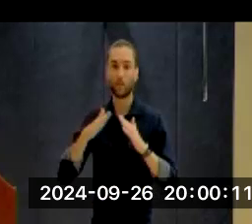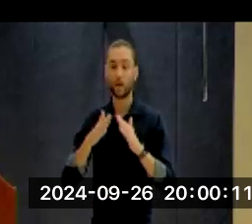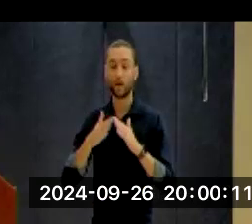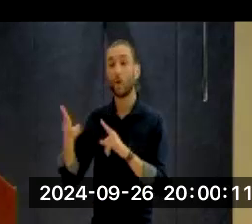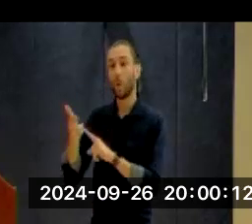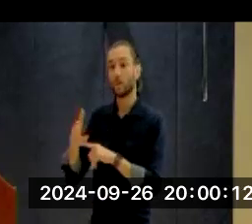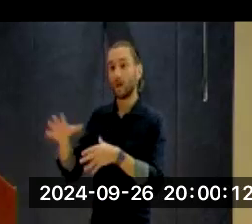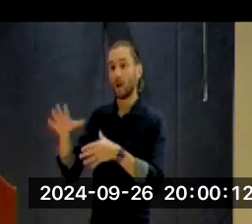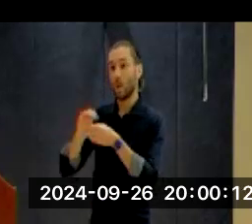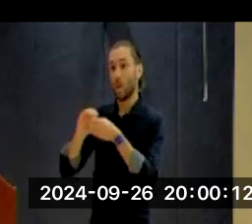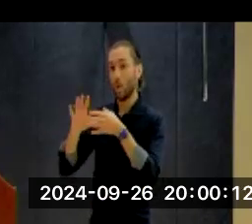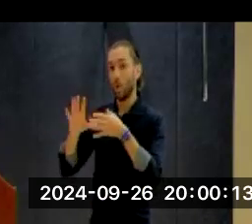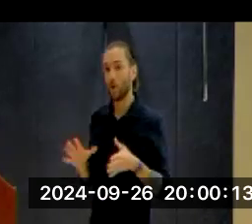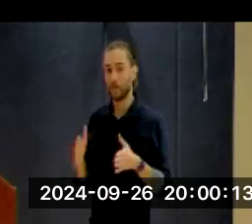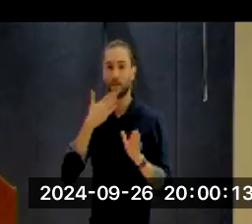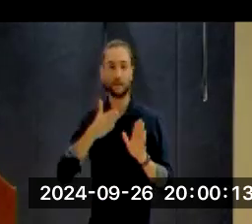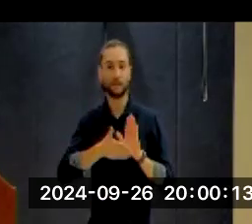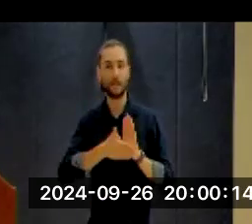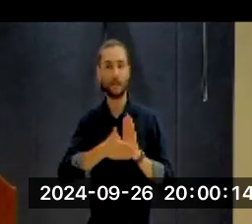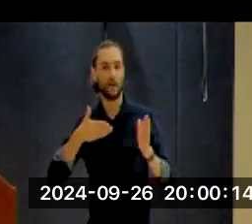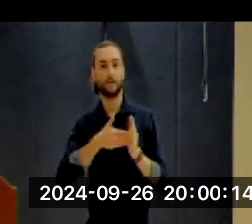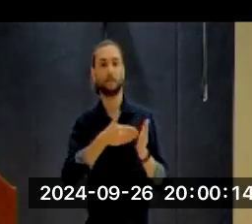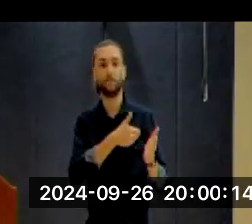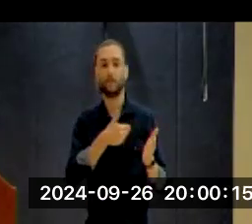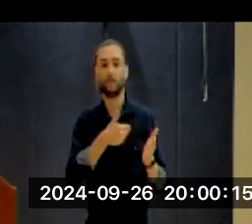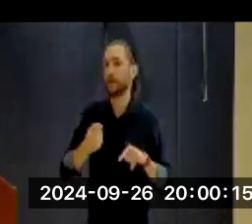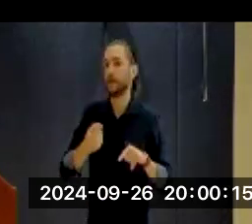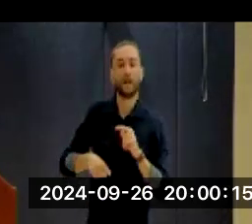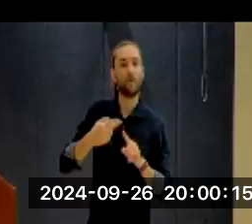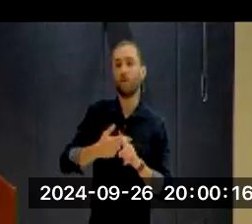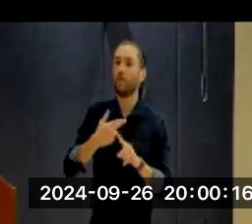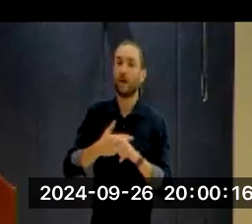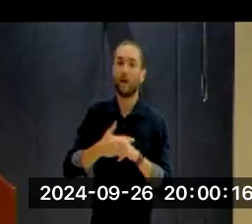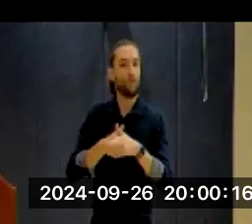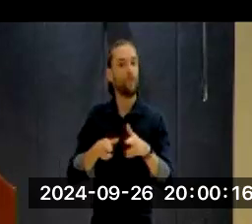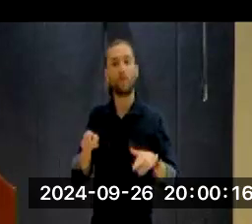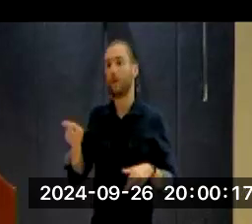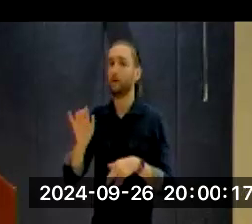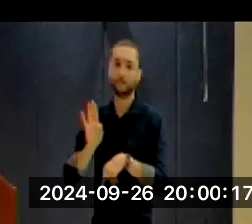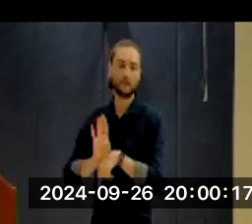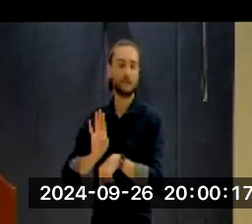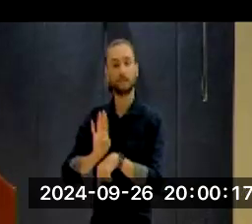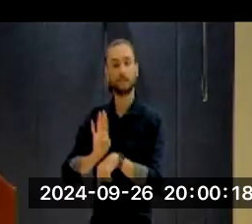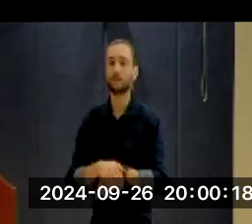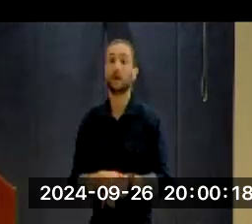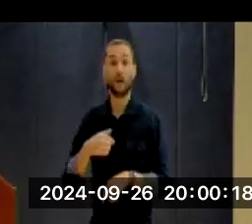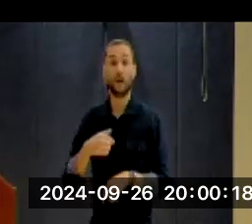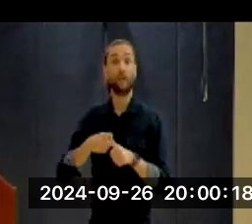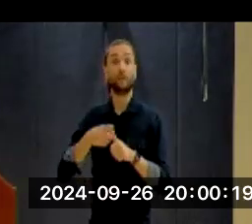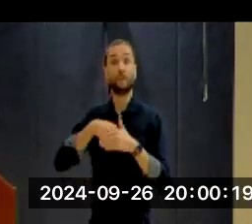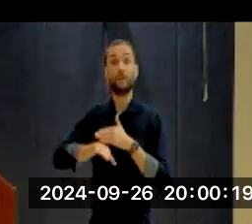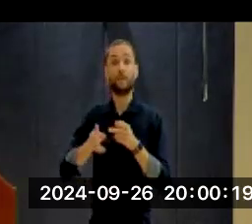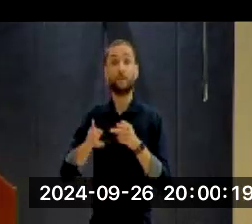showing stigma towards our members, often not allowing them to rent rooms at their establishment. When I first started this position in